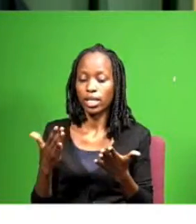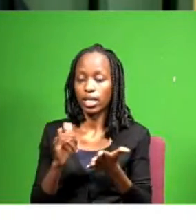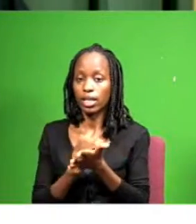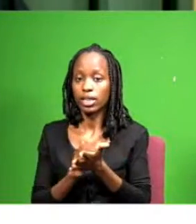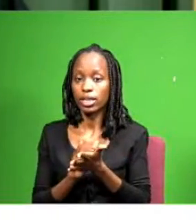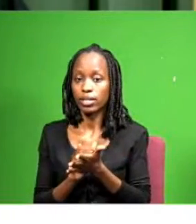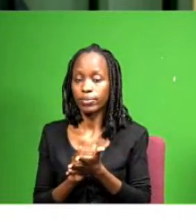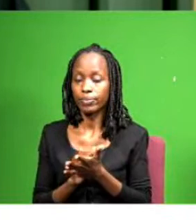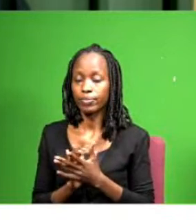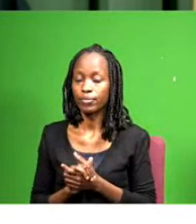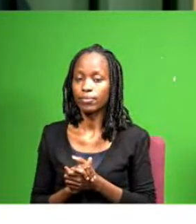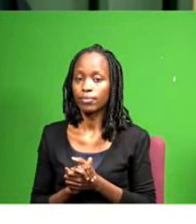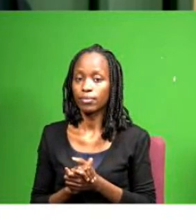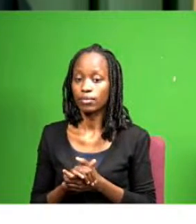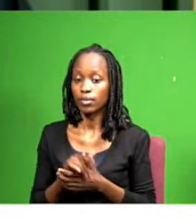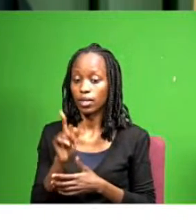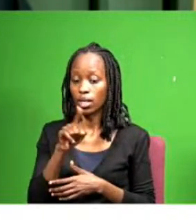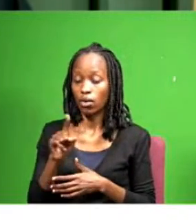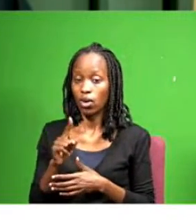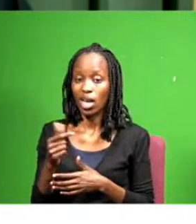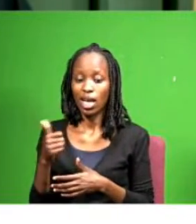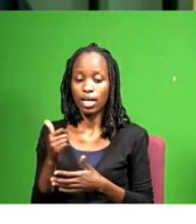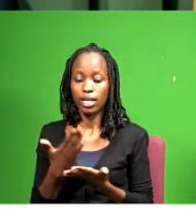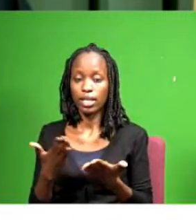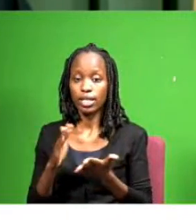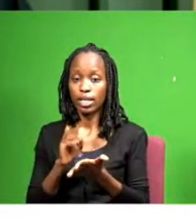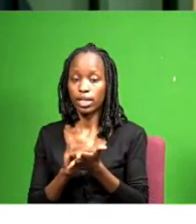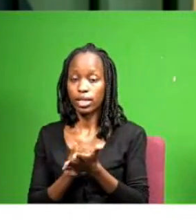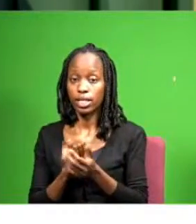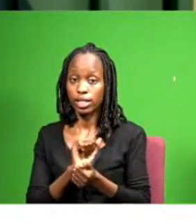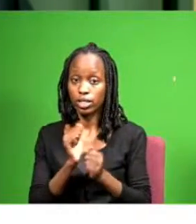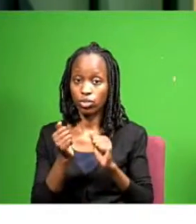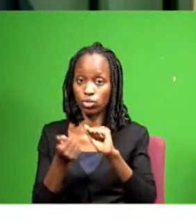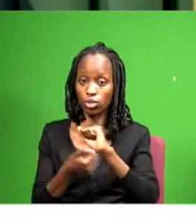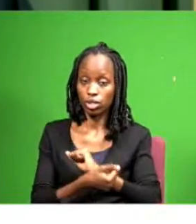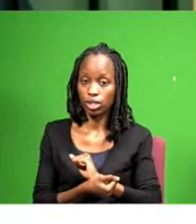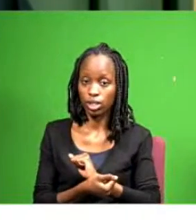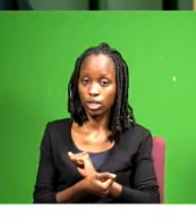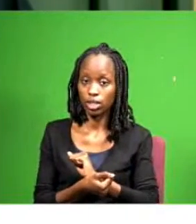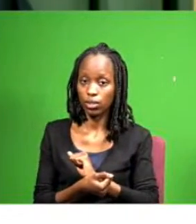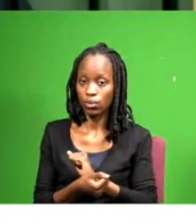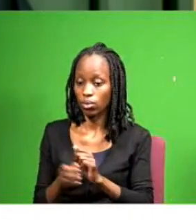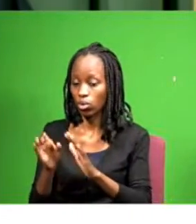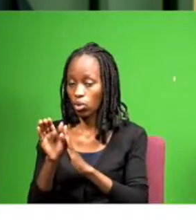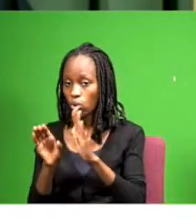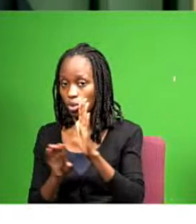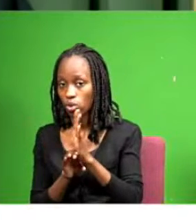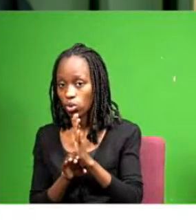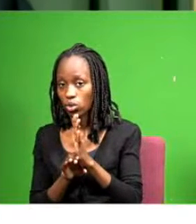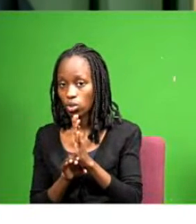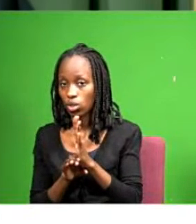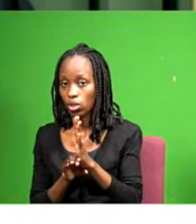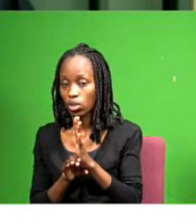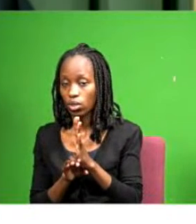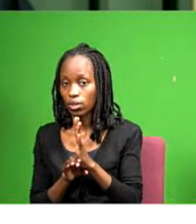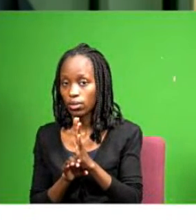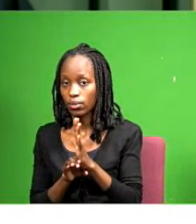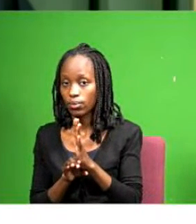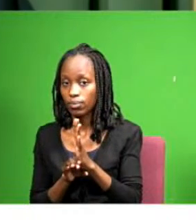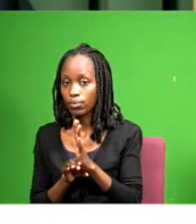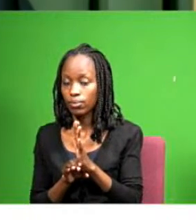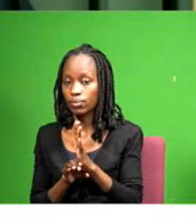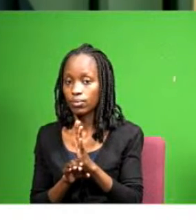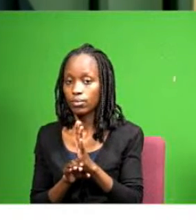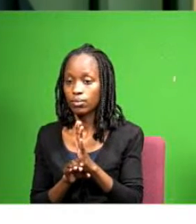it follows, therefore, that any amendment that alters the Constitution fundamentally,